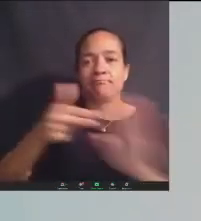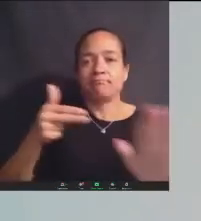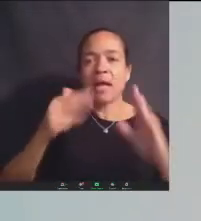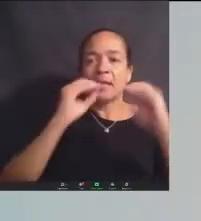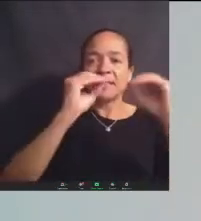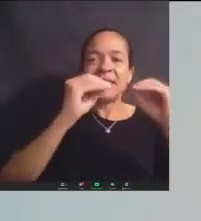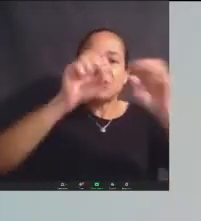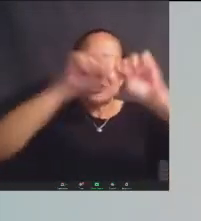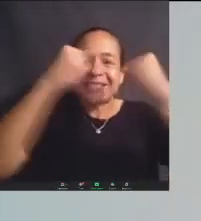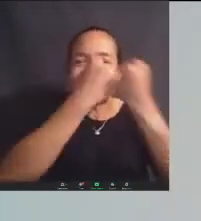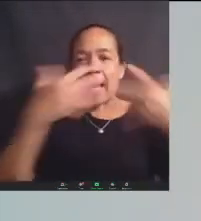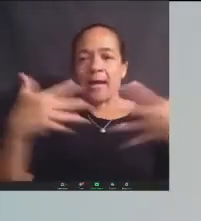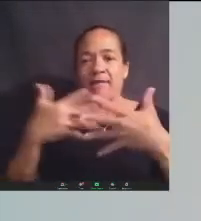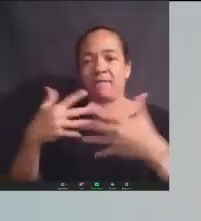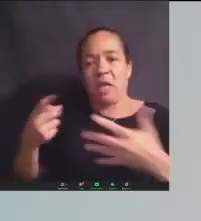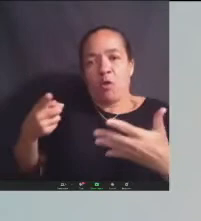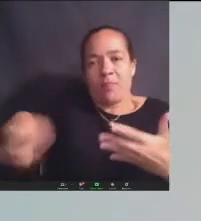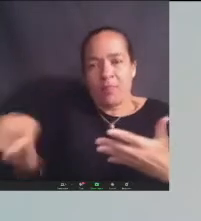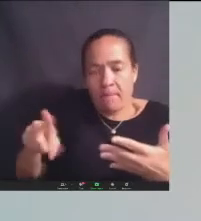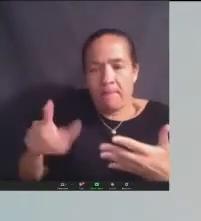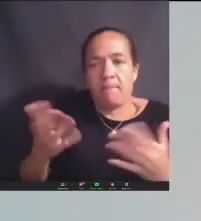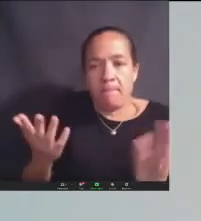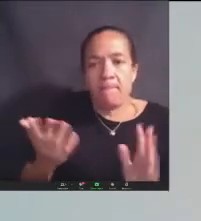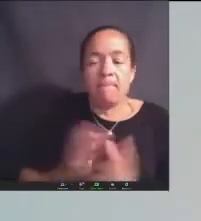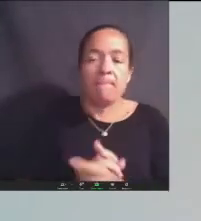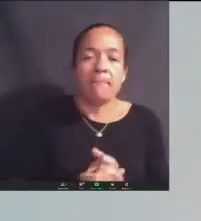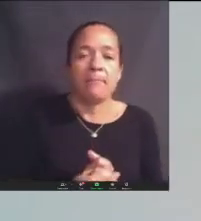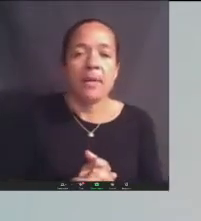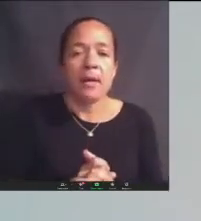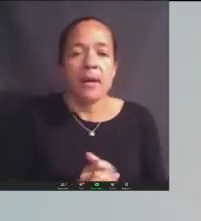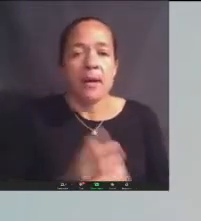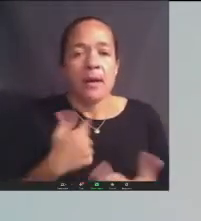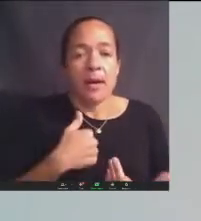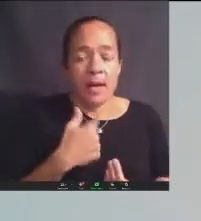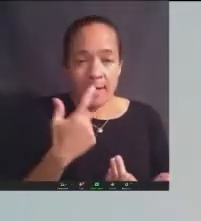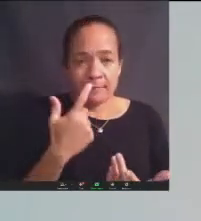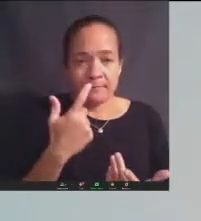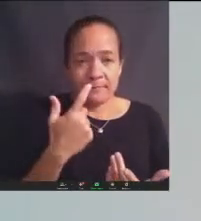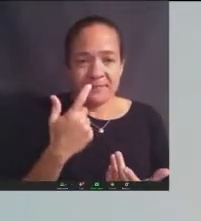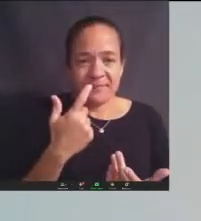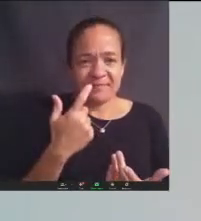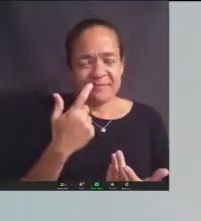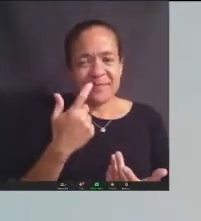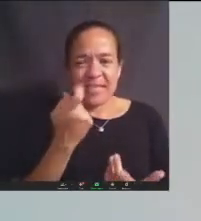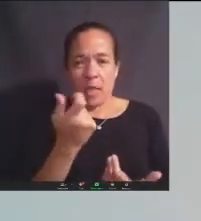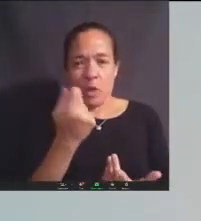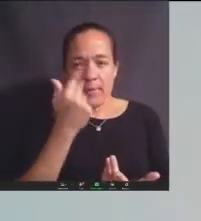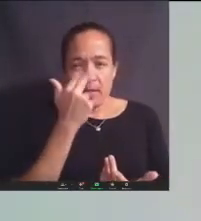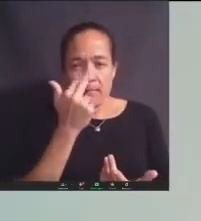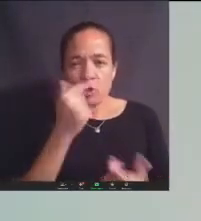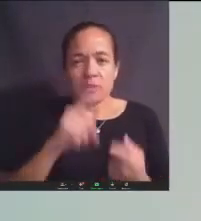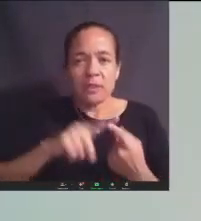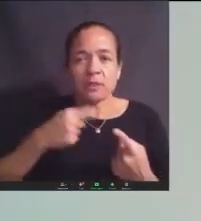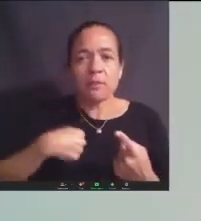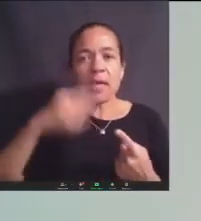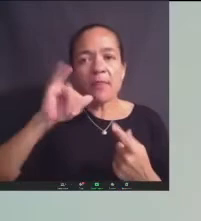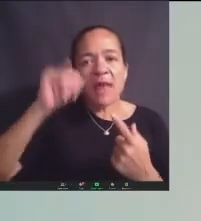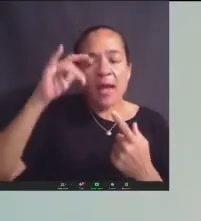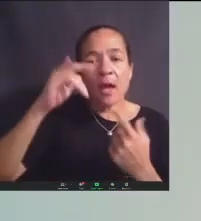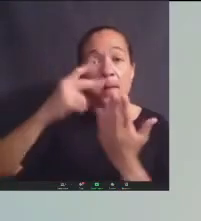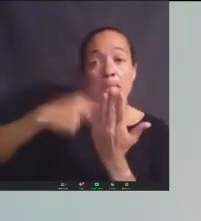It is only a little amusing to me that we call these things programs and that they are programming people,